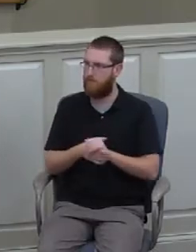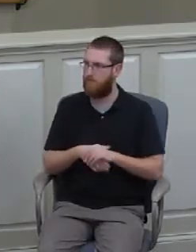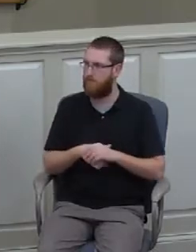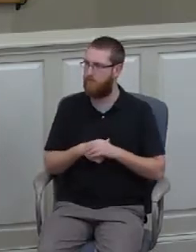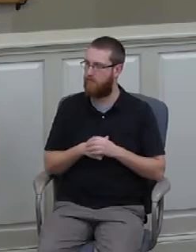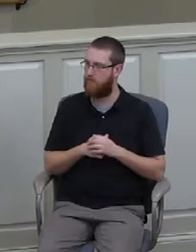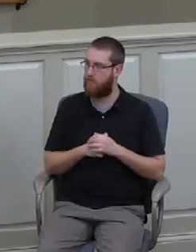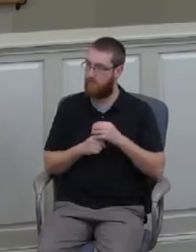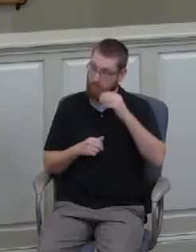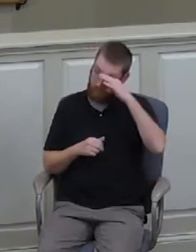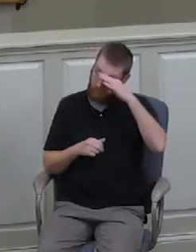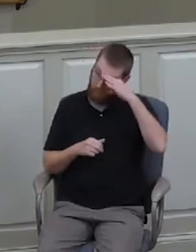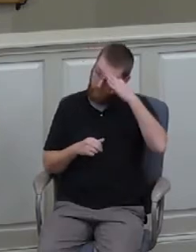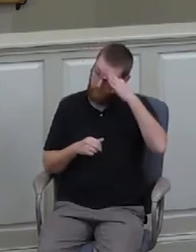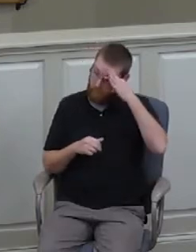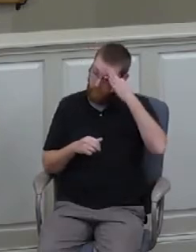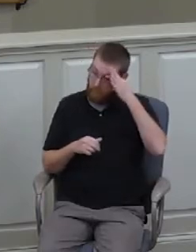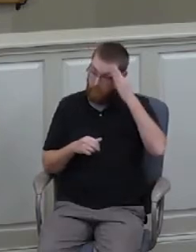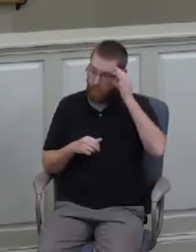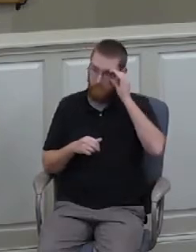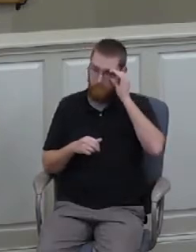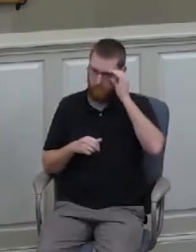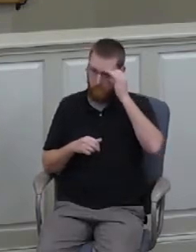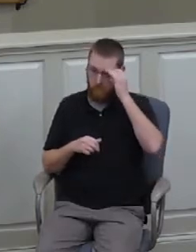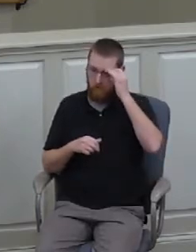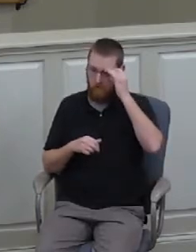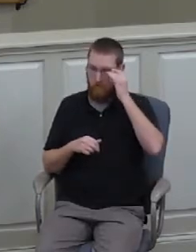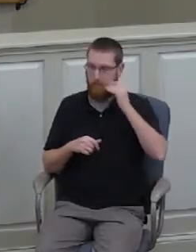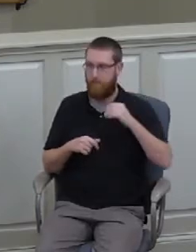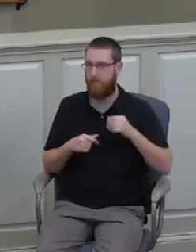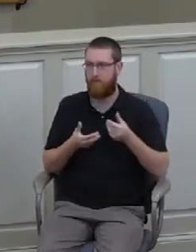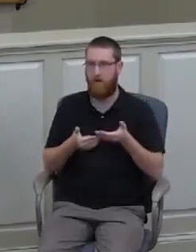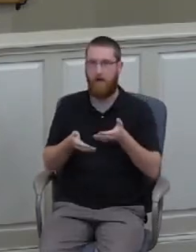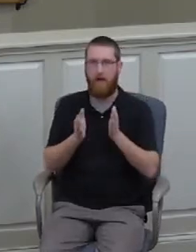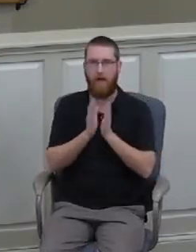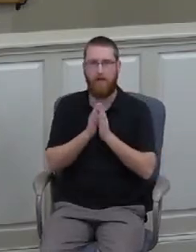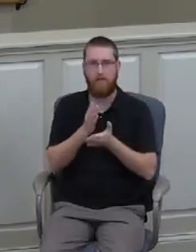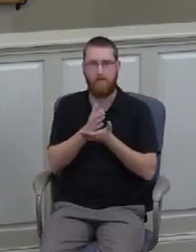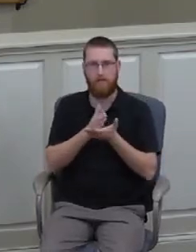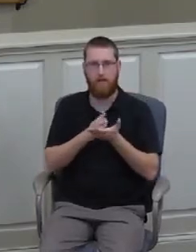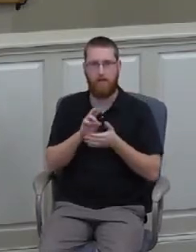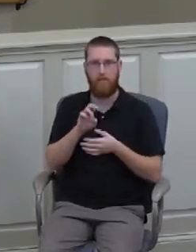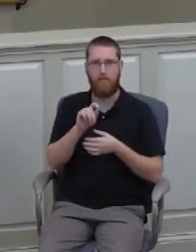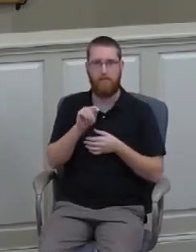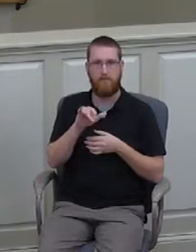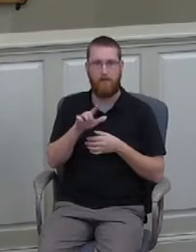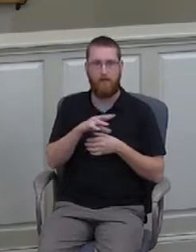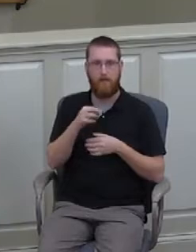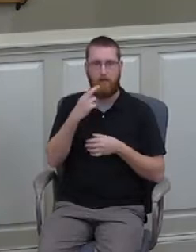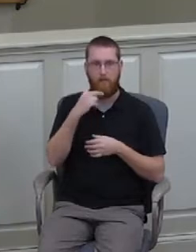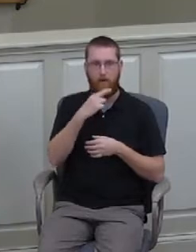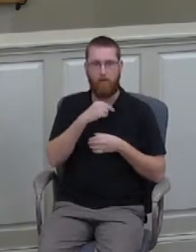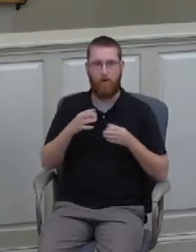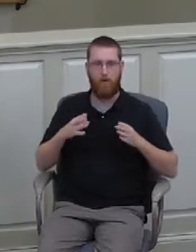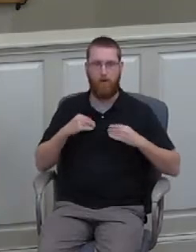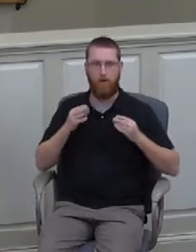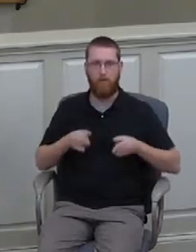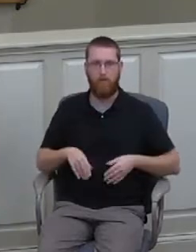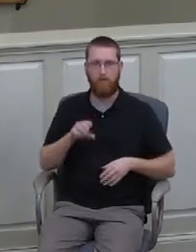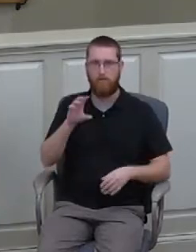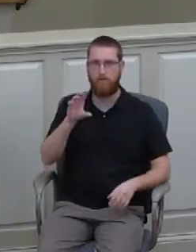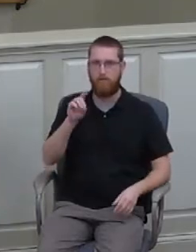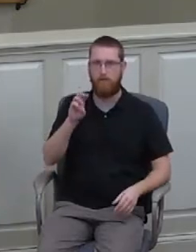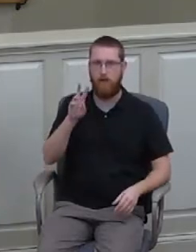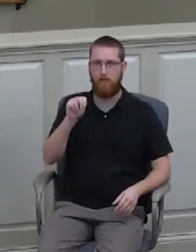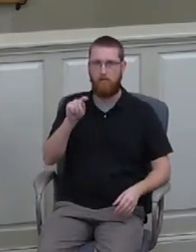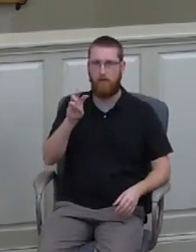You want to introduce some people? I asked some retail and restaurant owners downtown to come